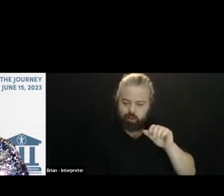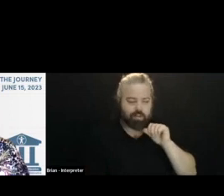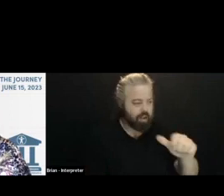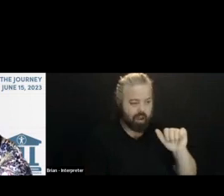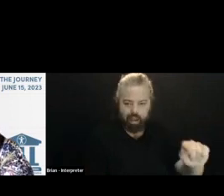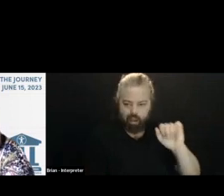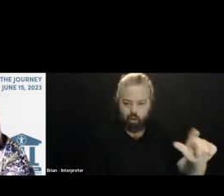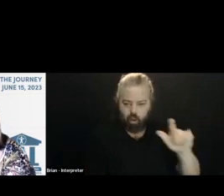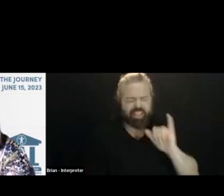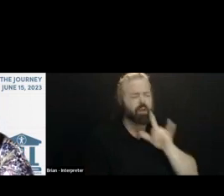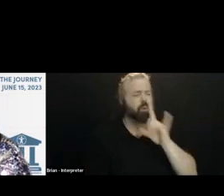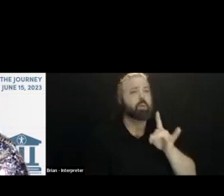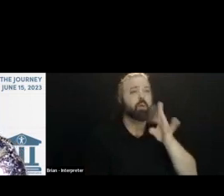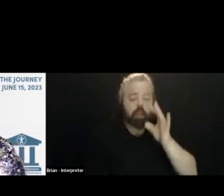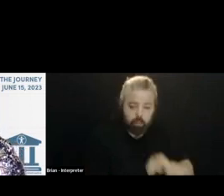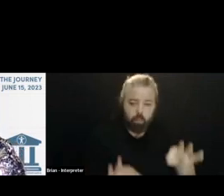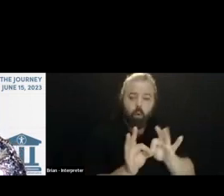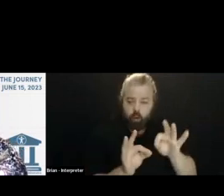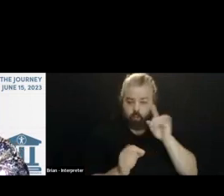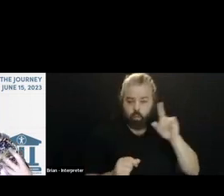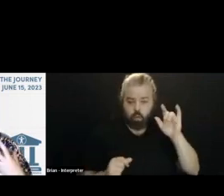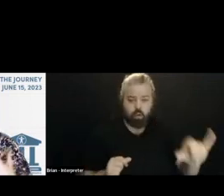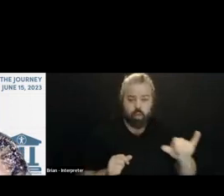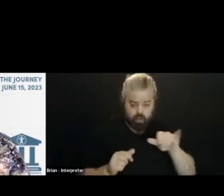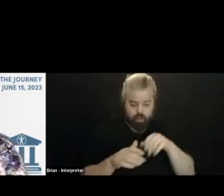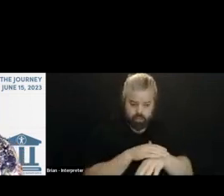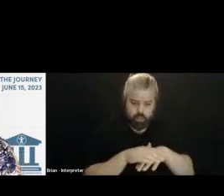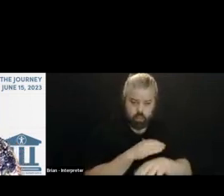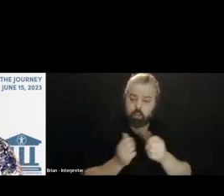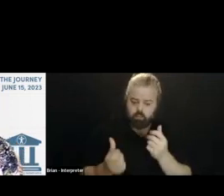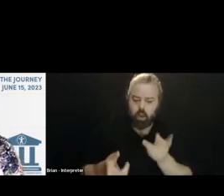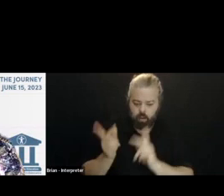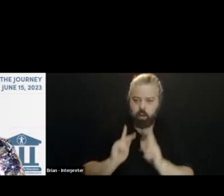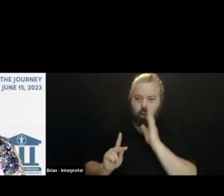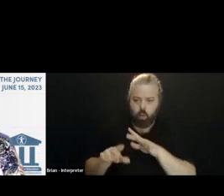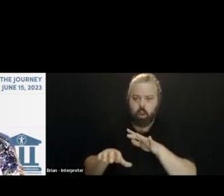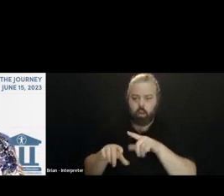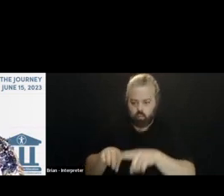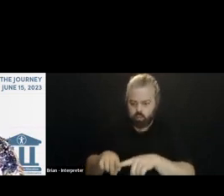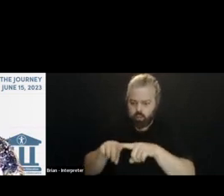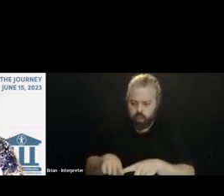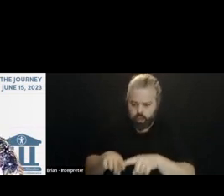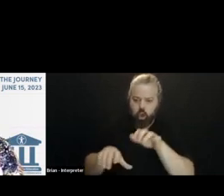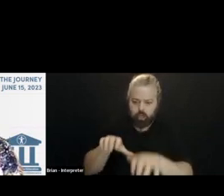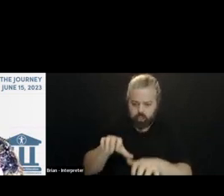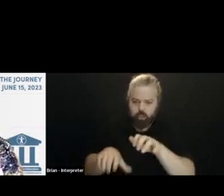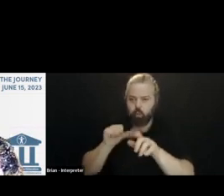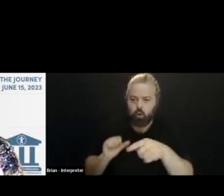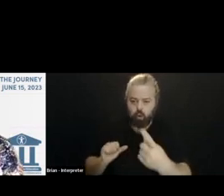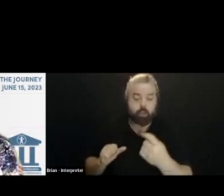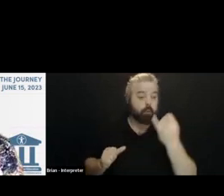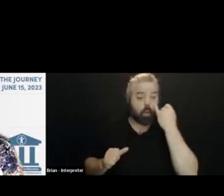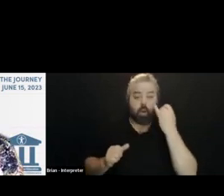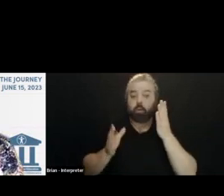accessibility of a website, because so many different individuals are going to be relying on keyboard only functionality. So let's say if somebody